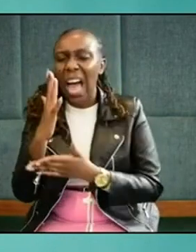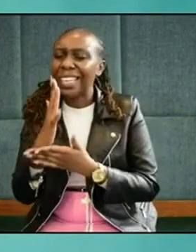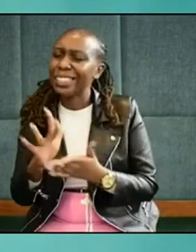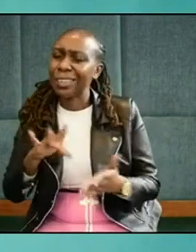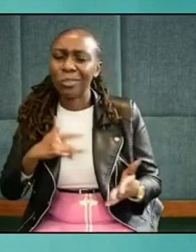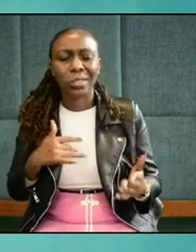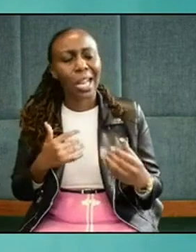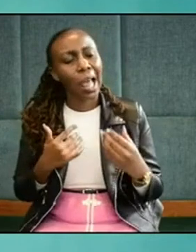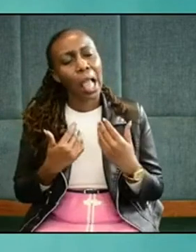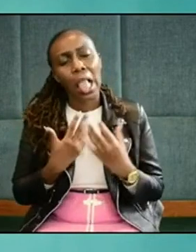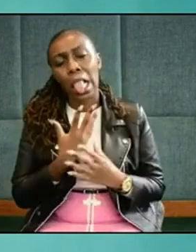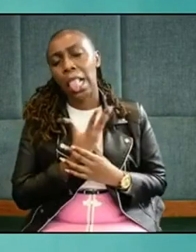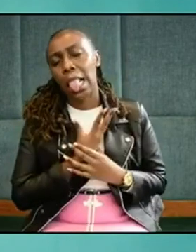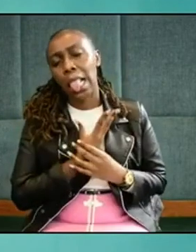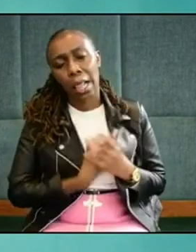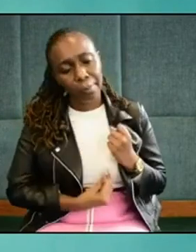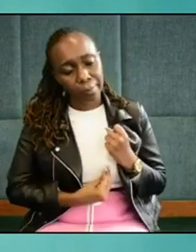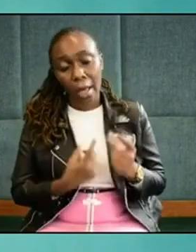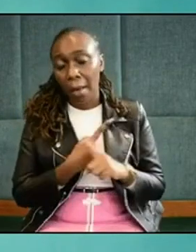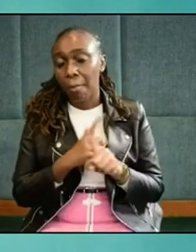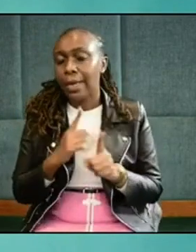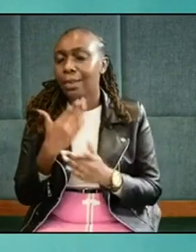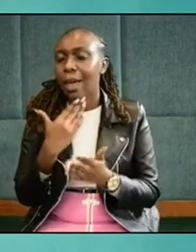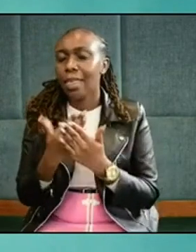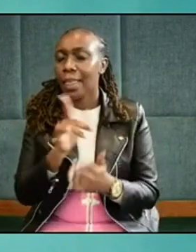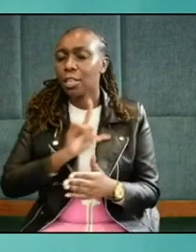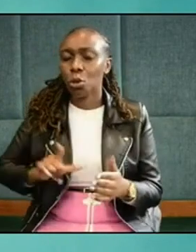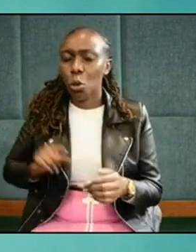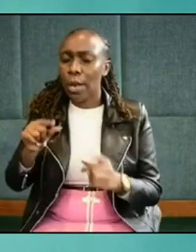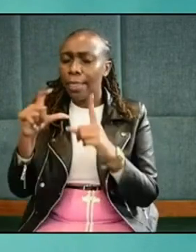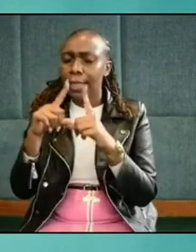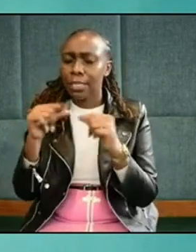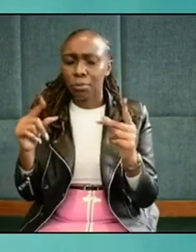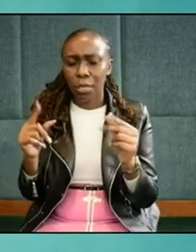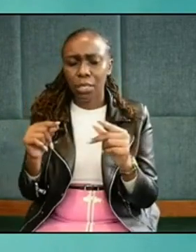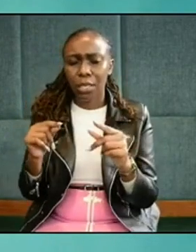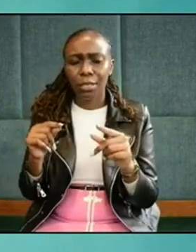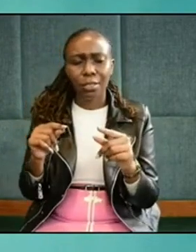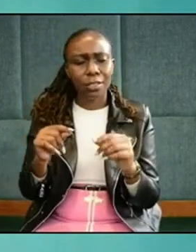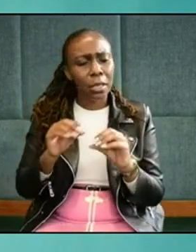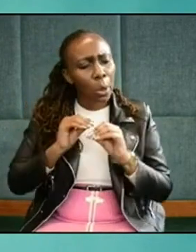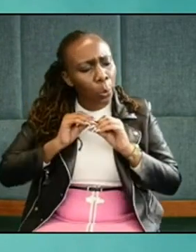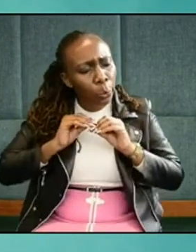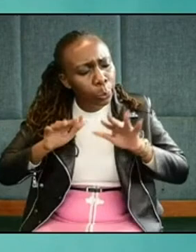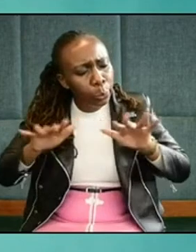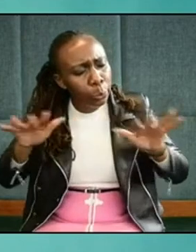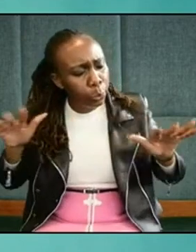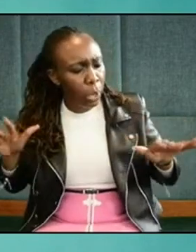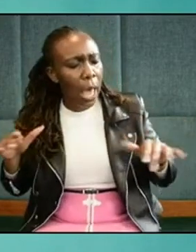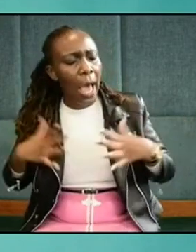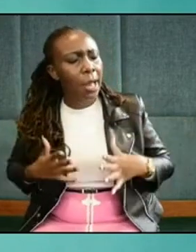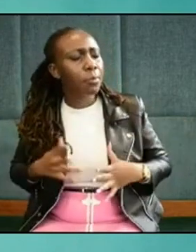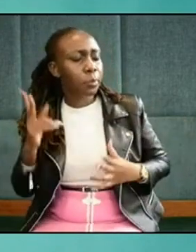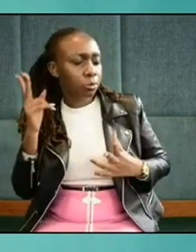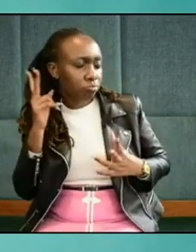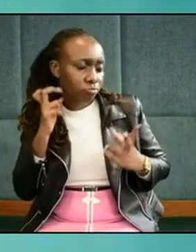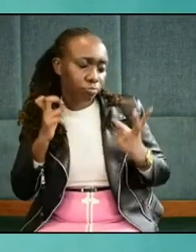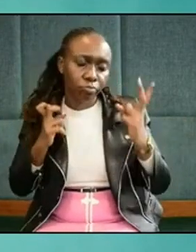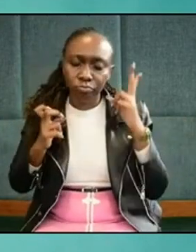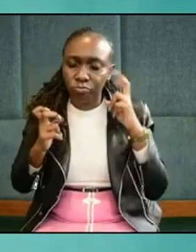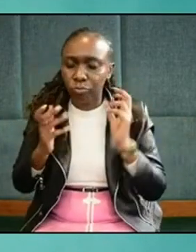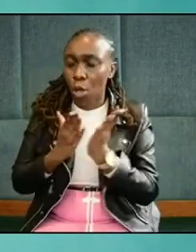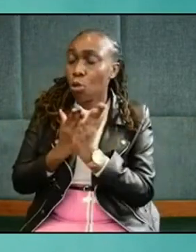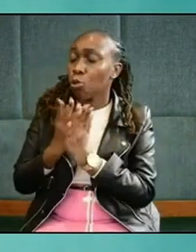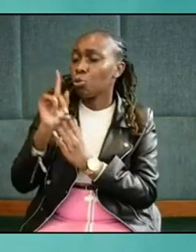edge of giving up. And I thank you, Lord, that this message has reached unto them to know that, Lord, in you they can